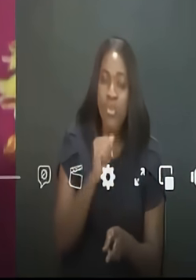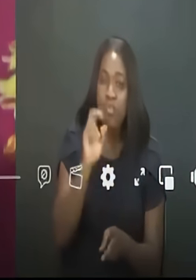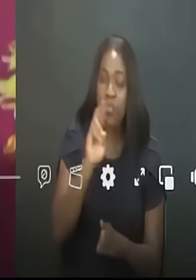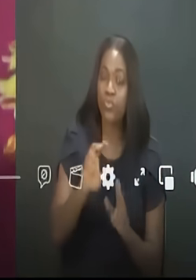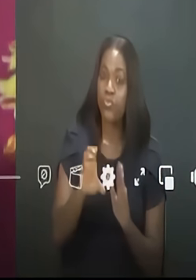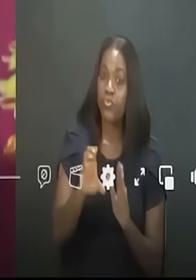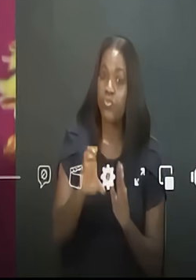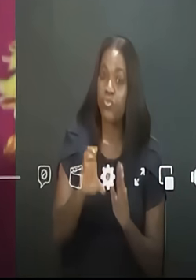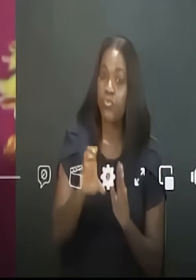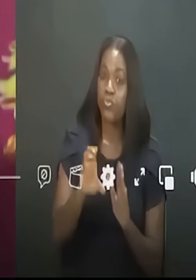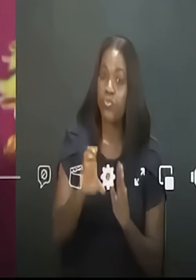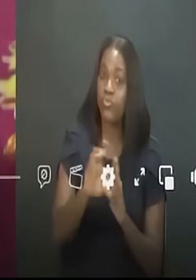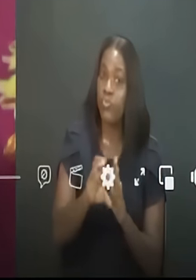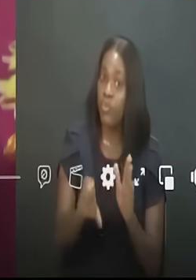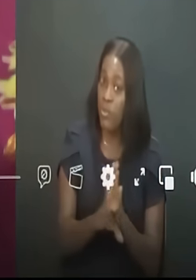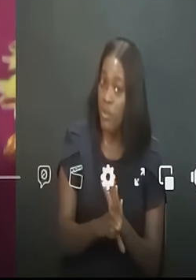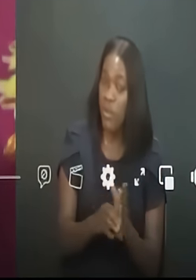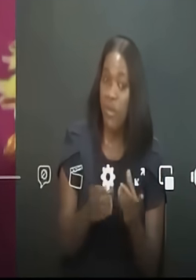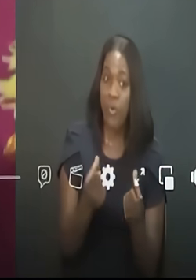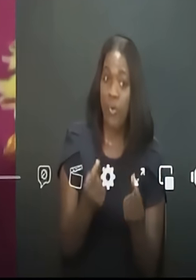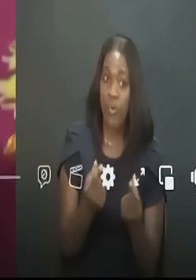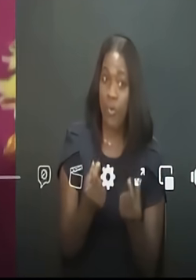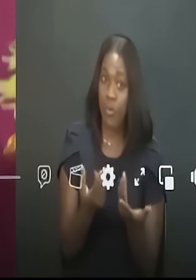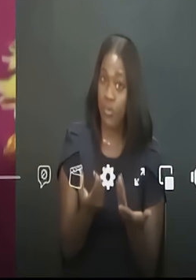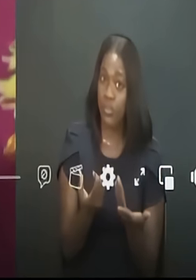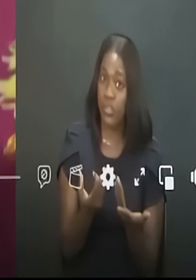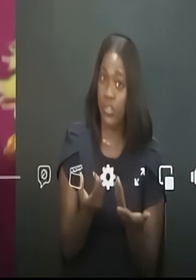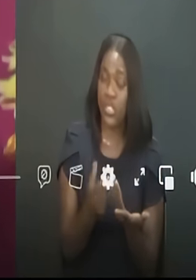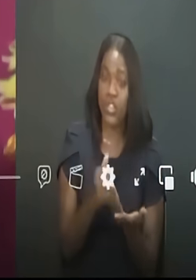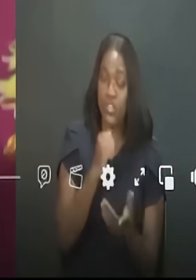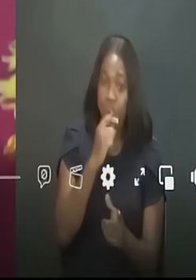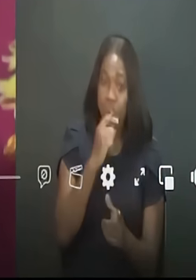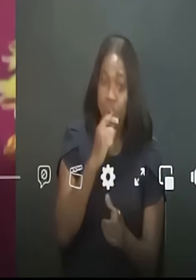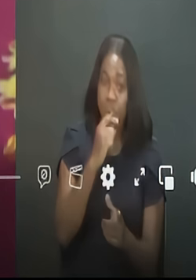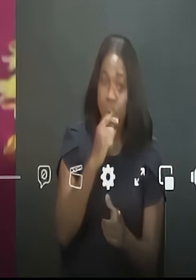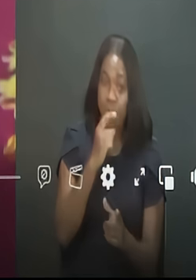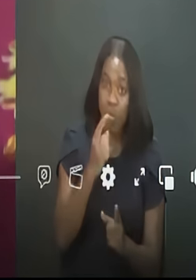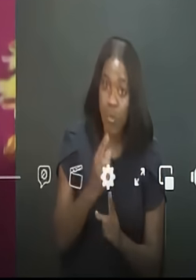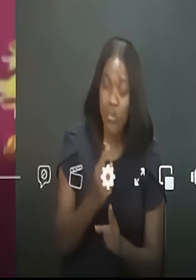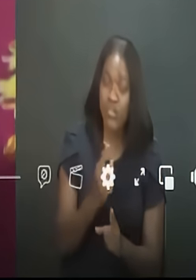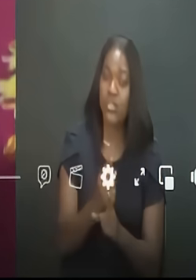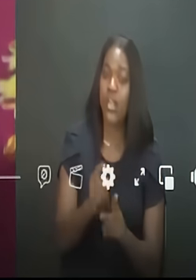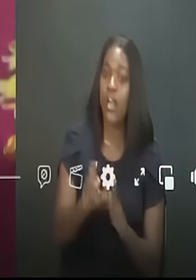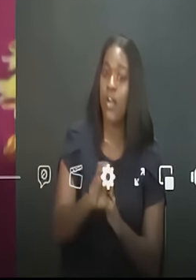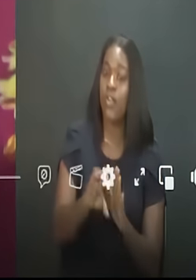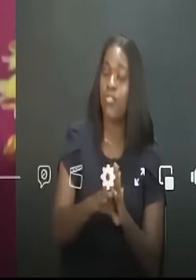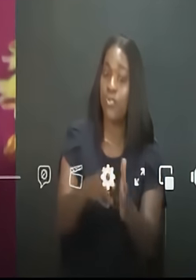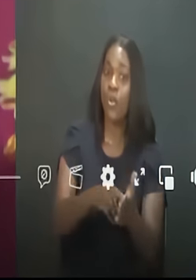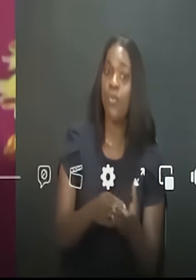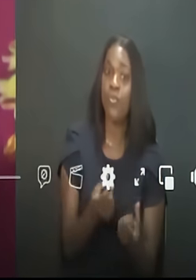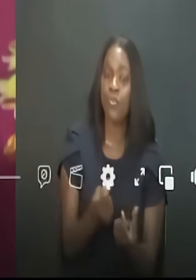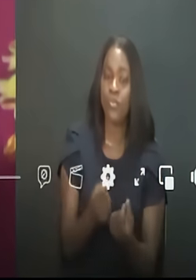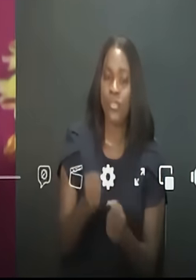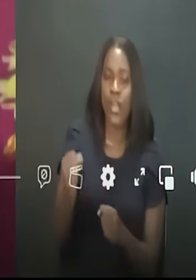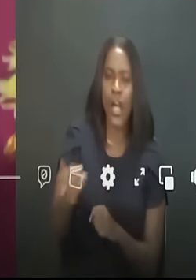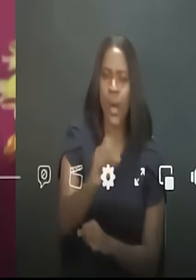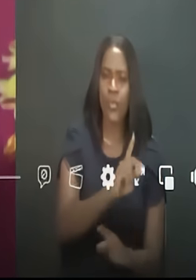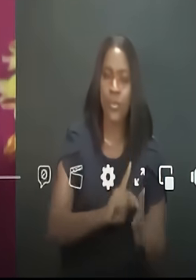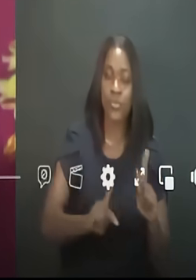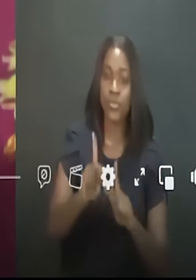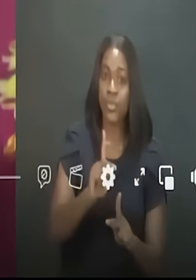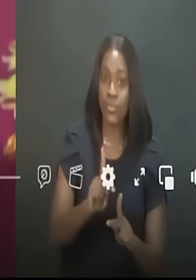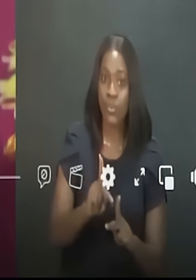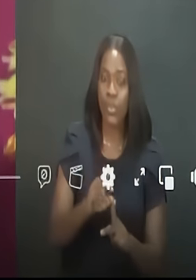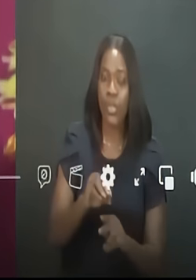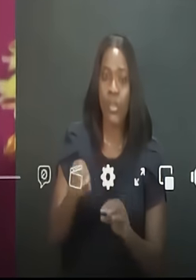and inconsistent with constitutional requirements, recruited people and placed them in office when you shouldn't have